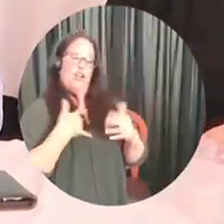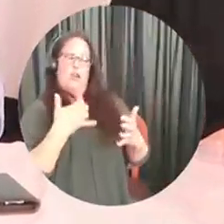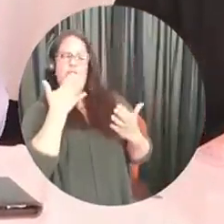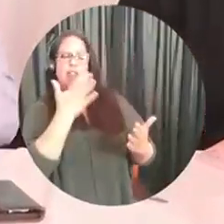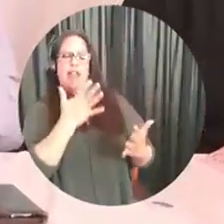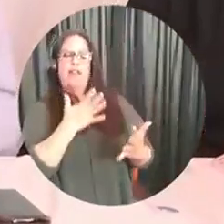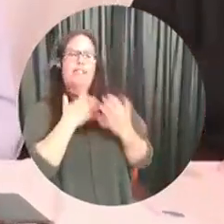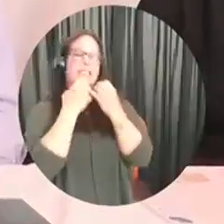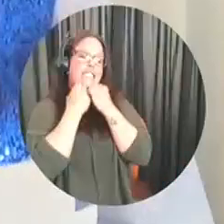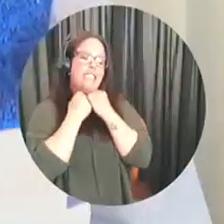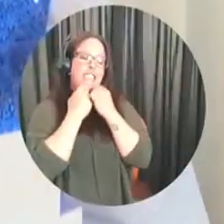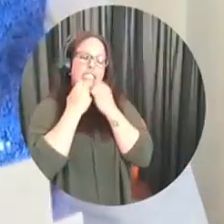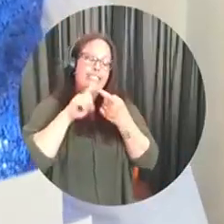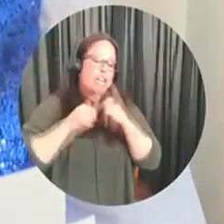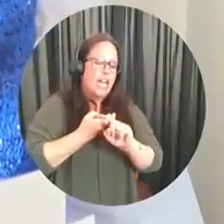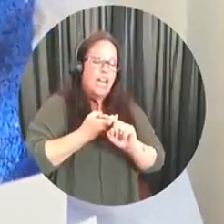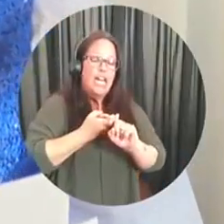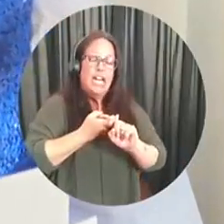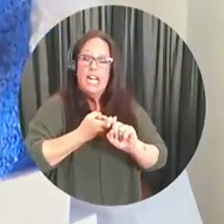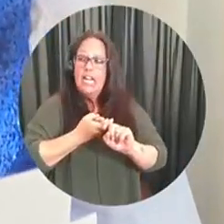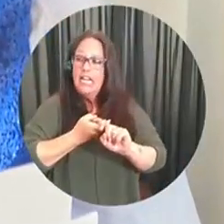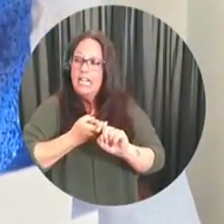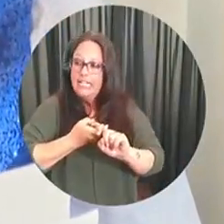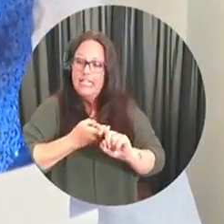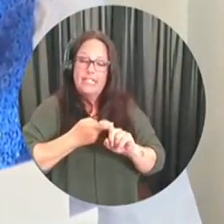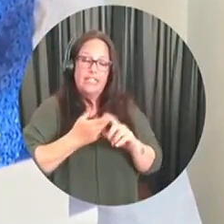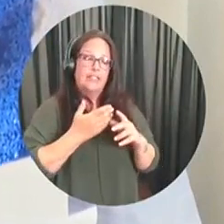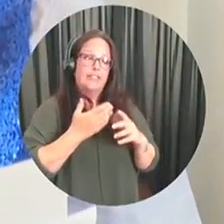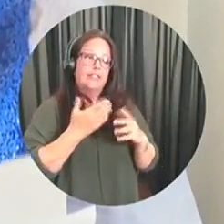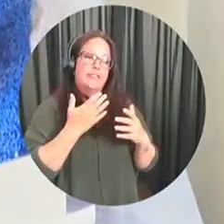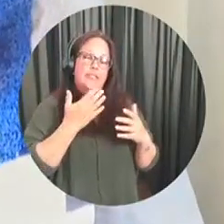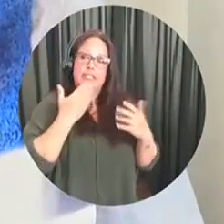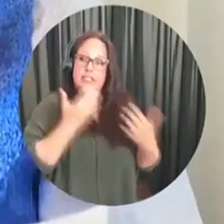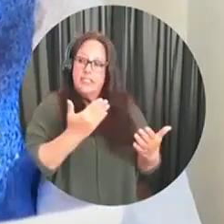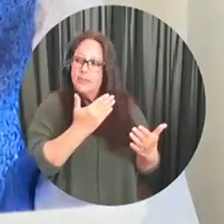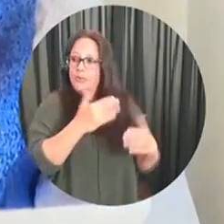friend. Oh, I've got this messed up.